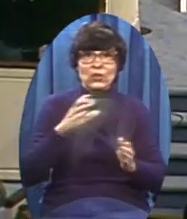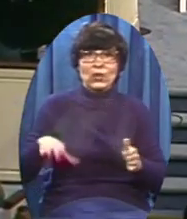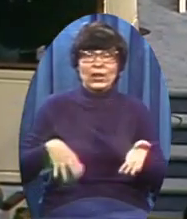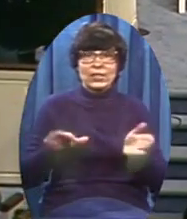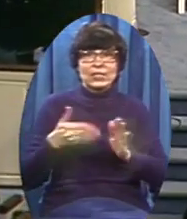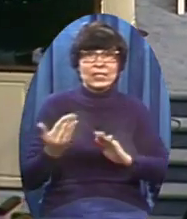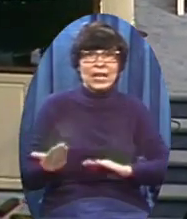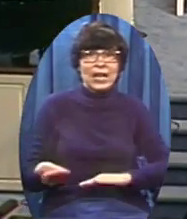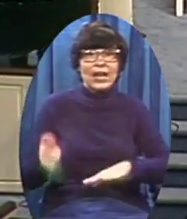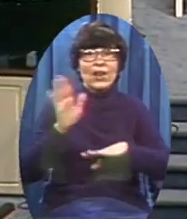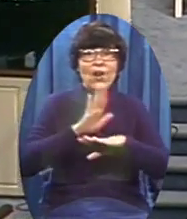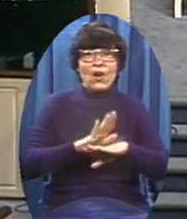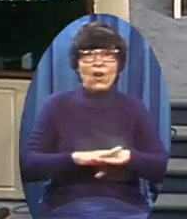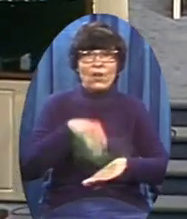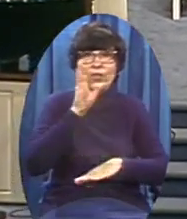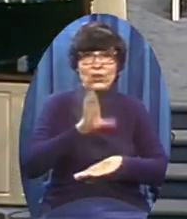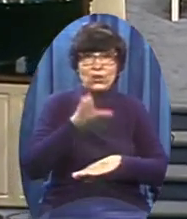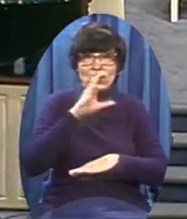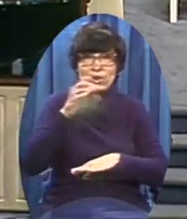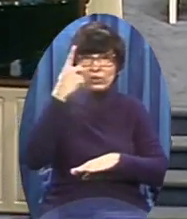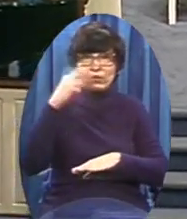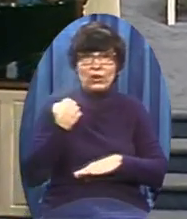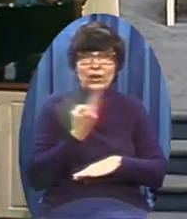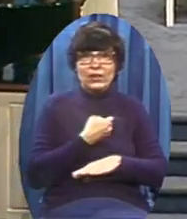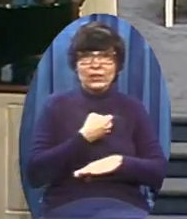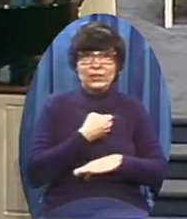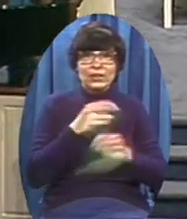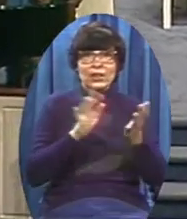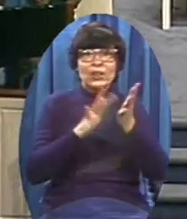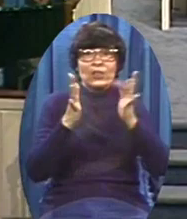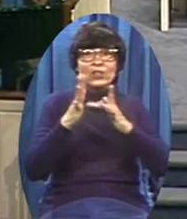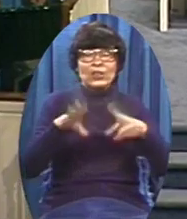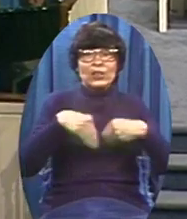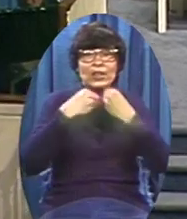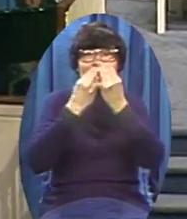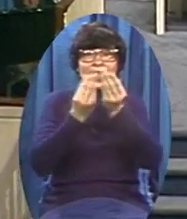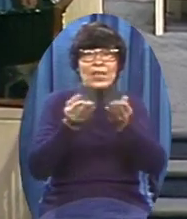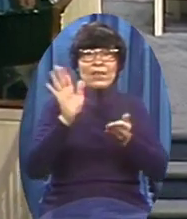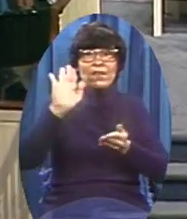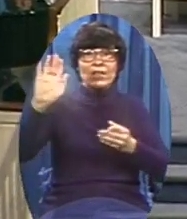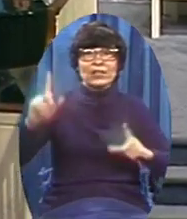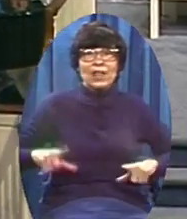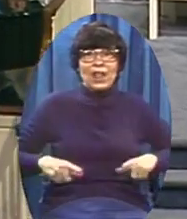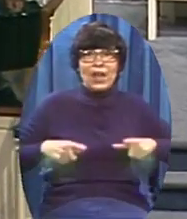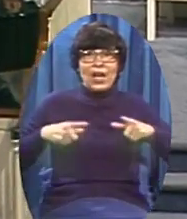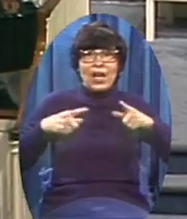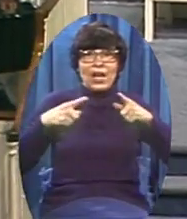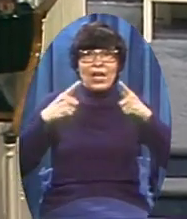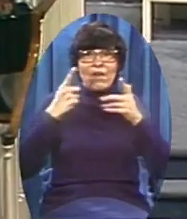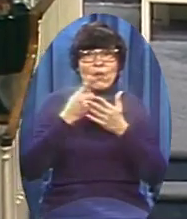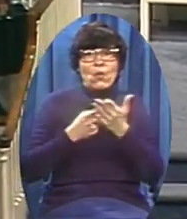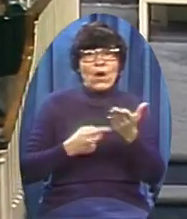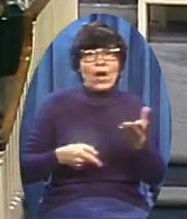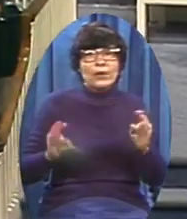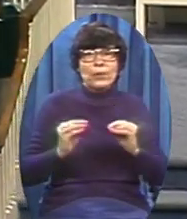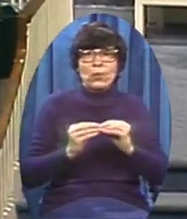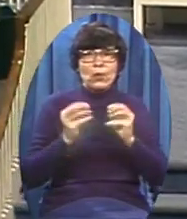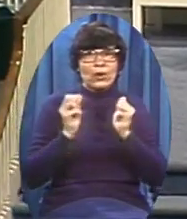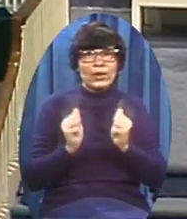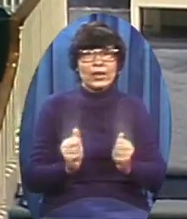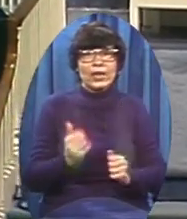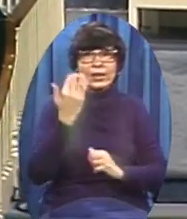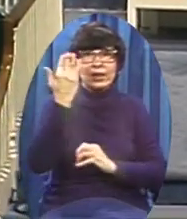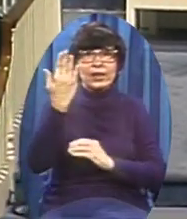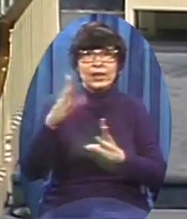For he gave his life, what more could